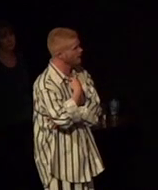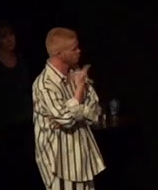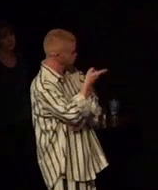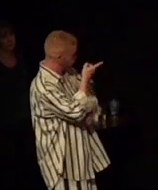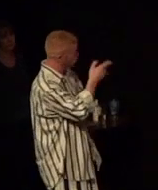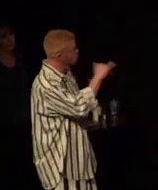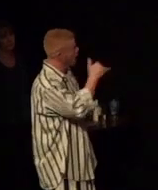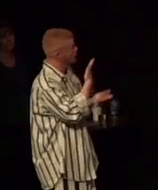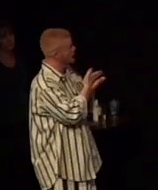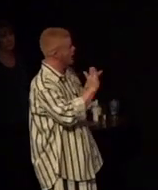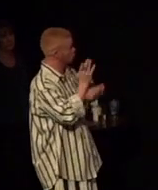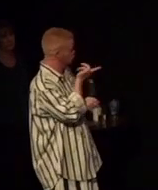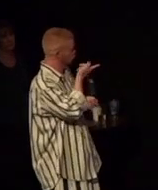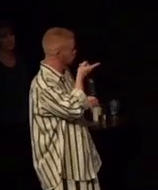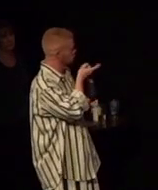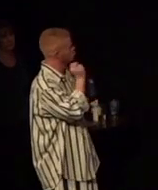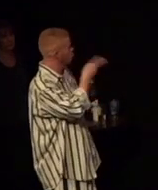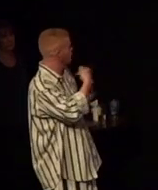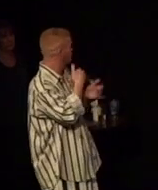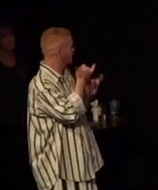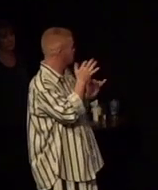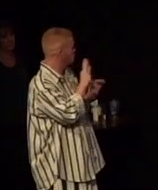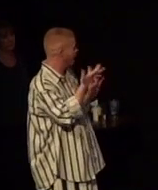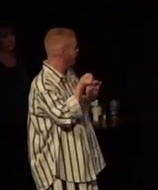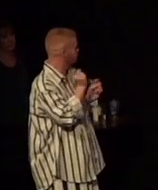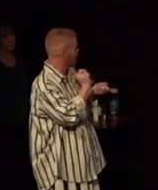of the artistic integrity in the aim.